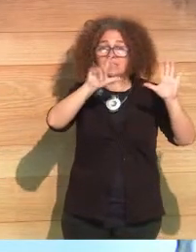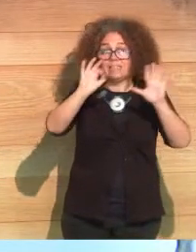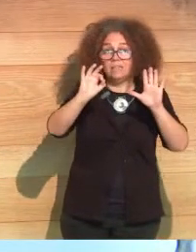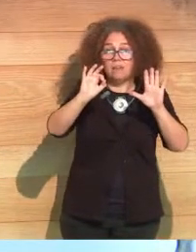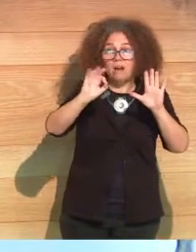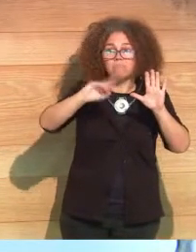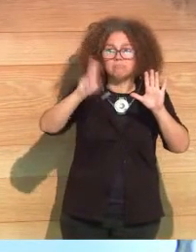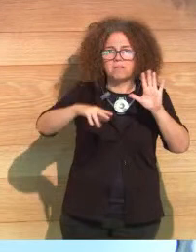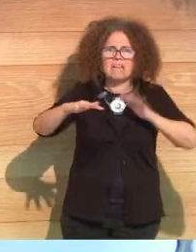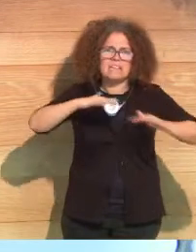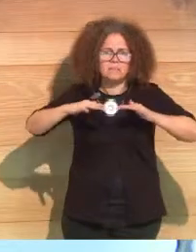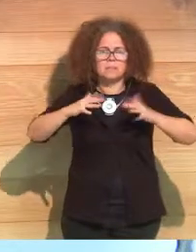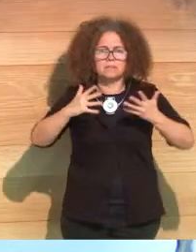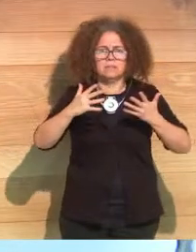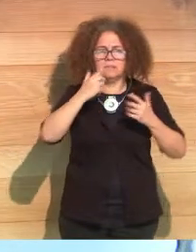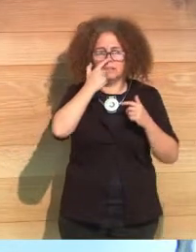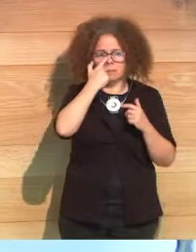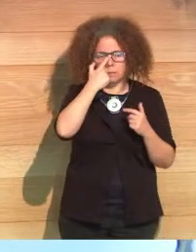we are also